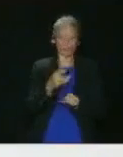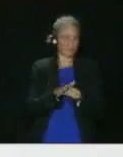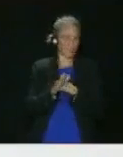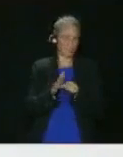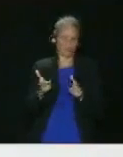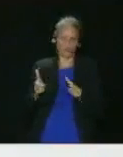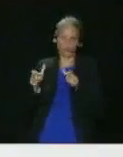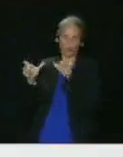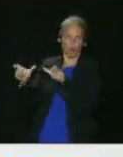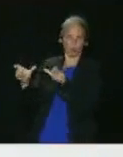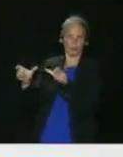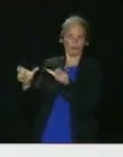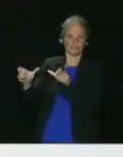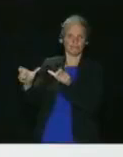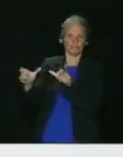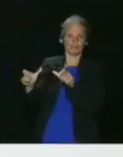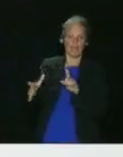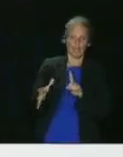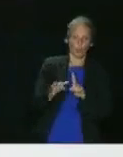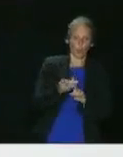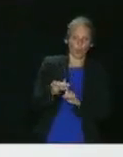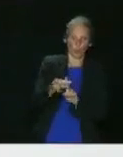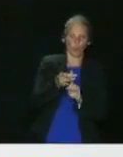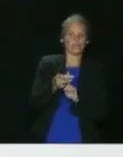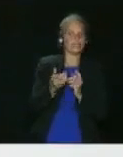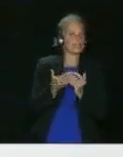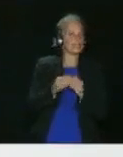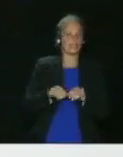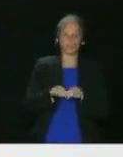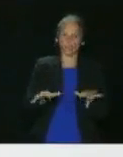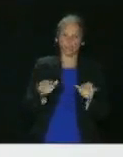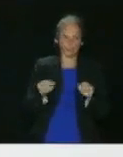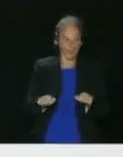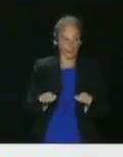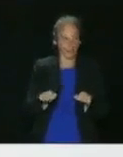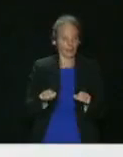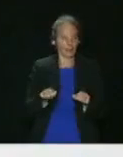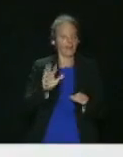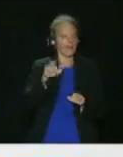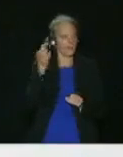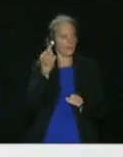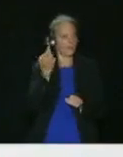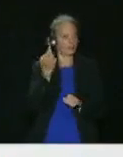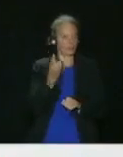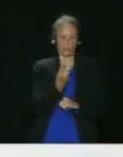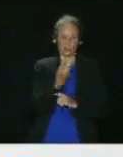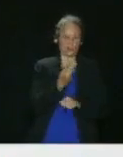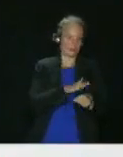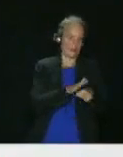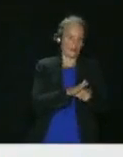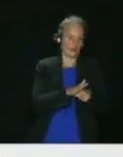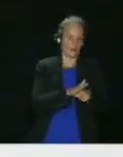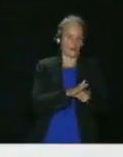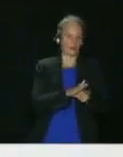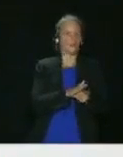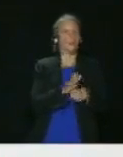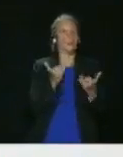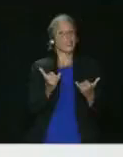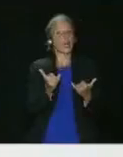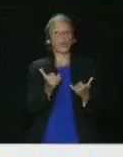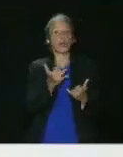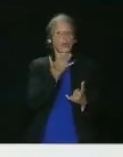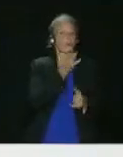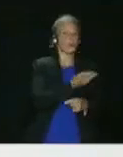against infection and transmission. And that is why we are transitioning now to an up-to-date